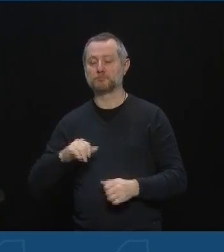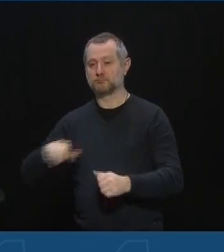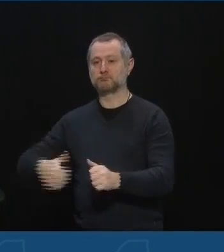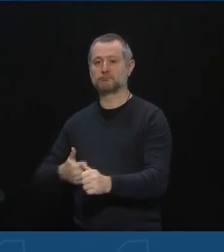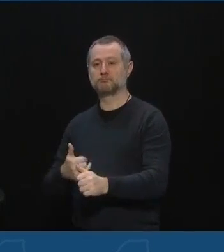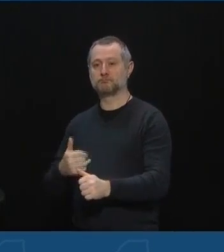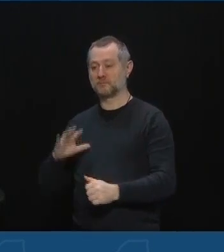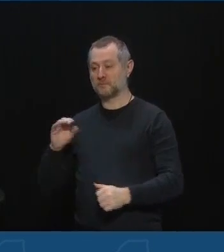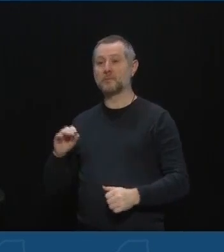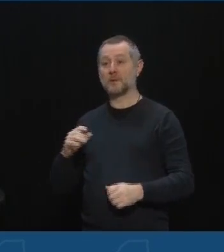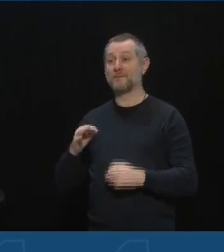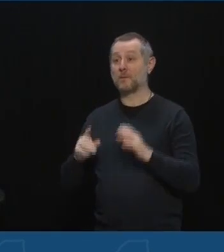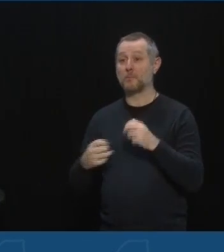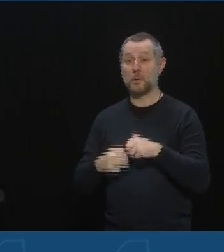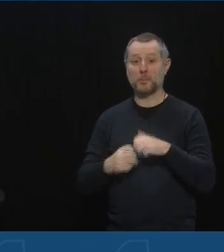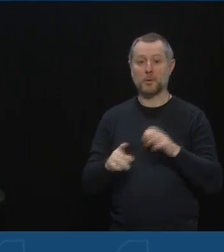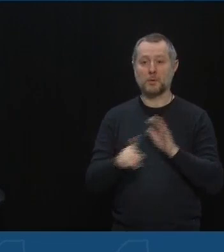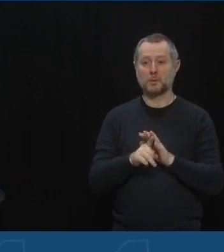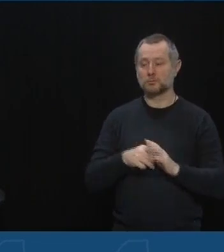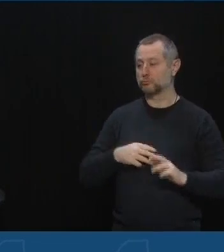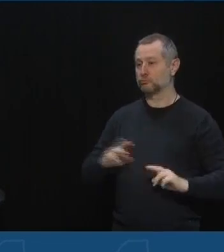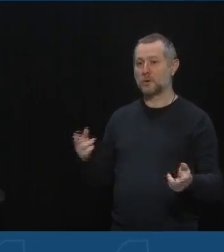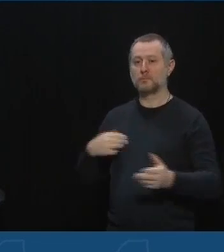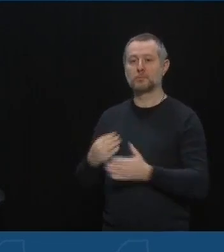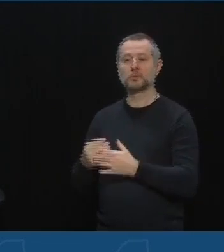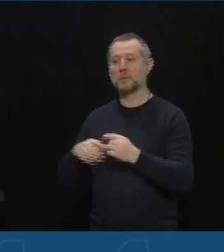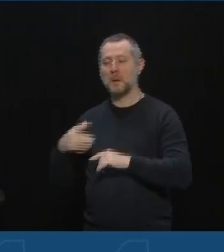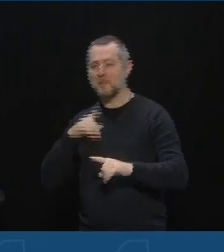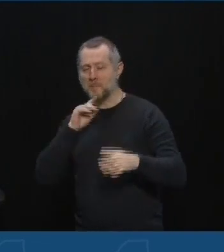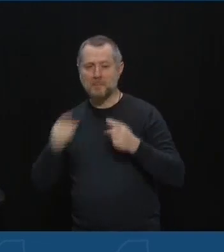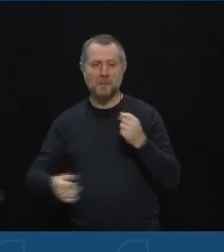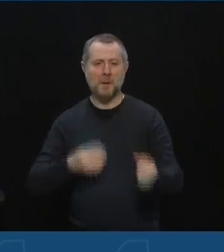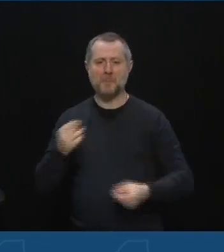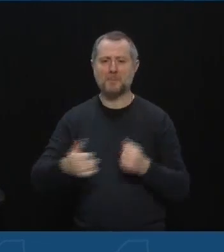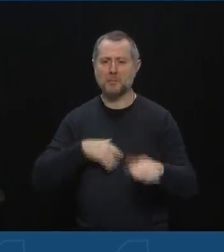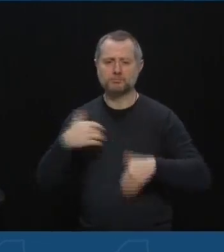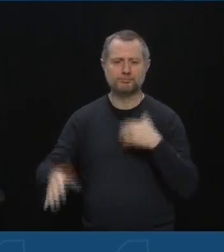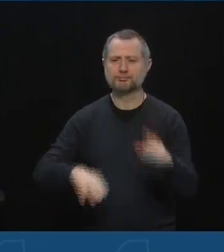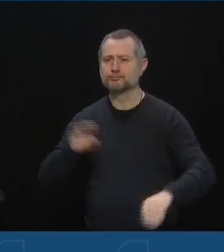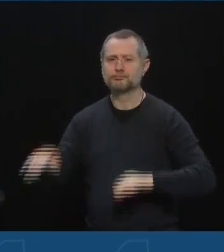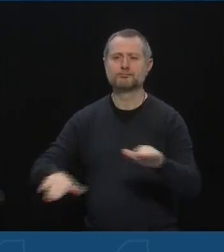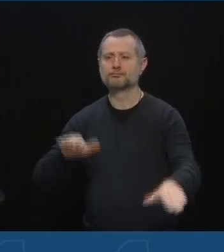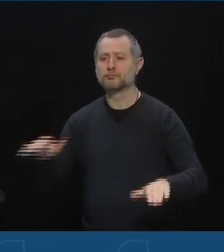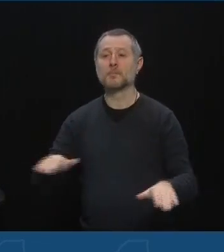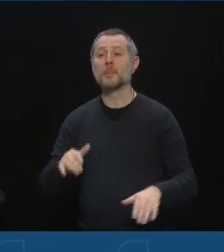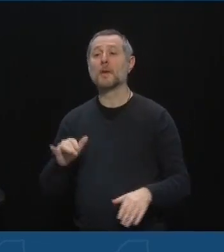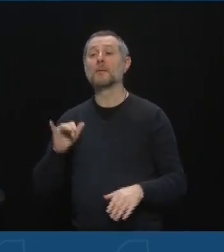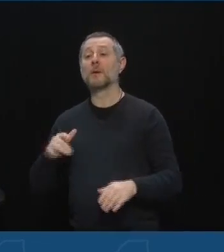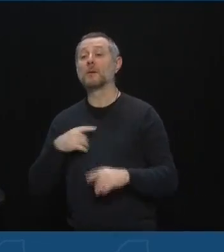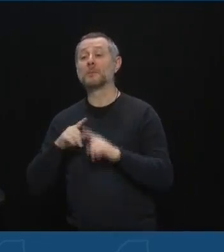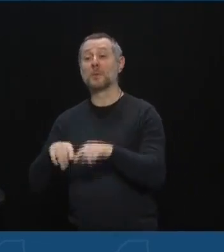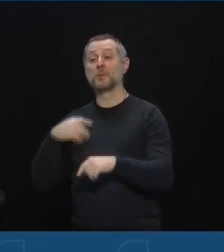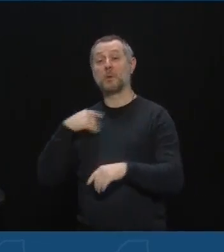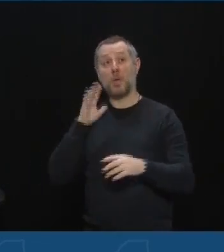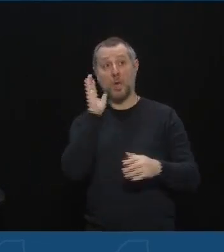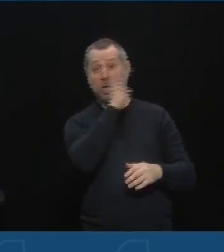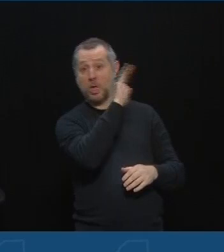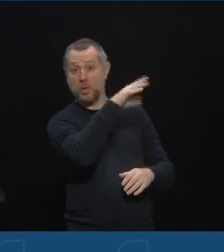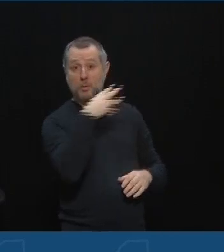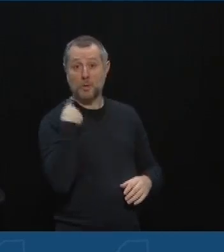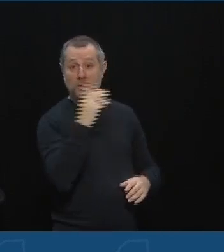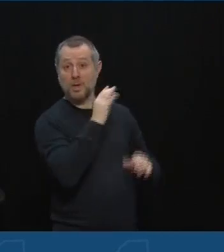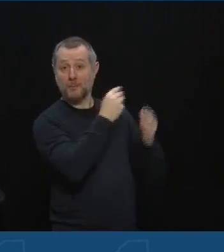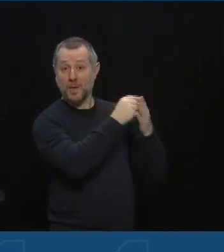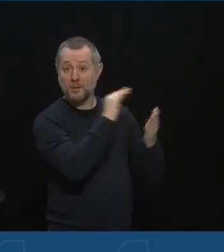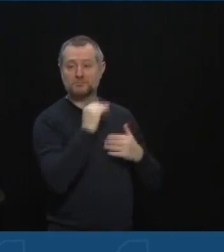we can be resilient and independent, because we can never again count on Washington to deliver what they did. It was extraordinary. They got us